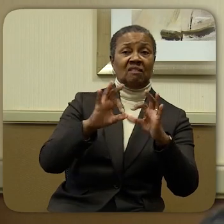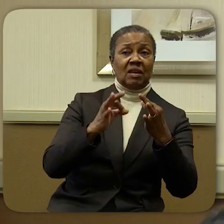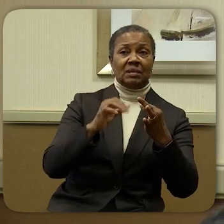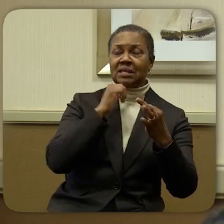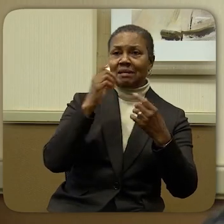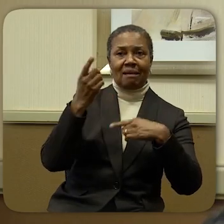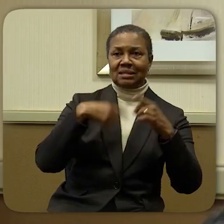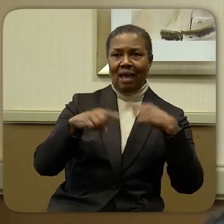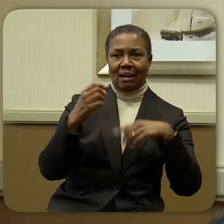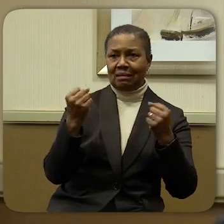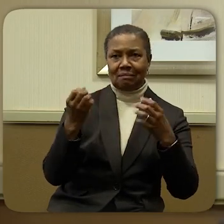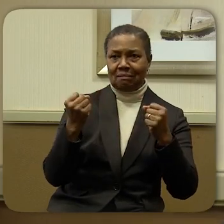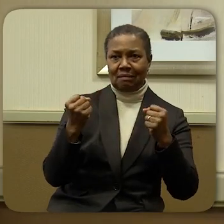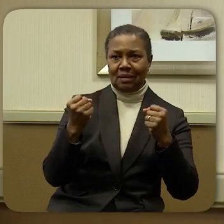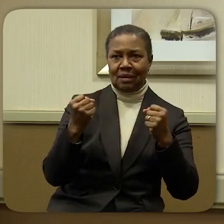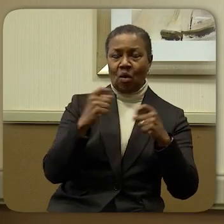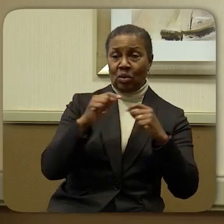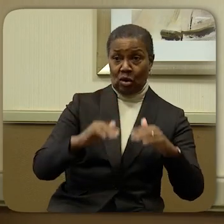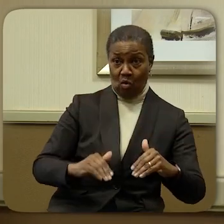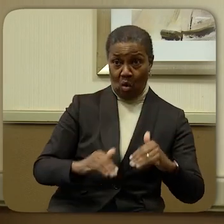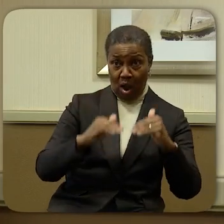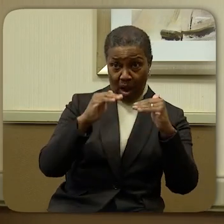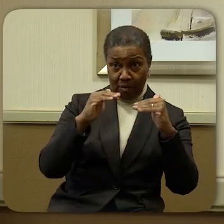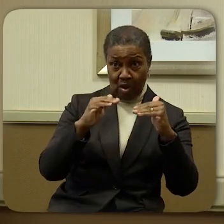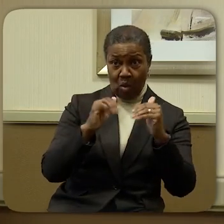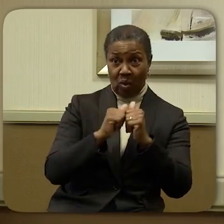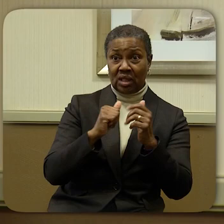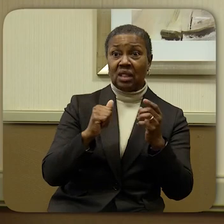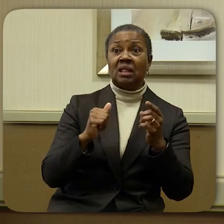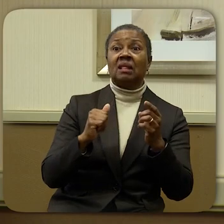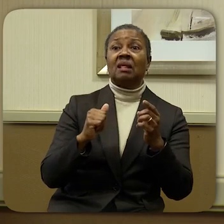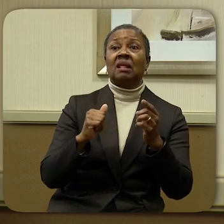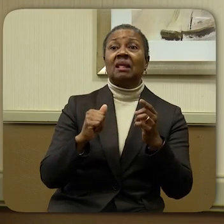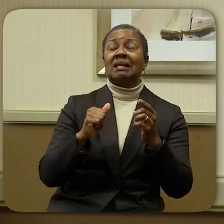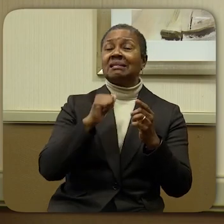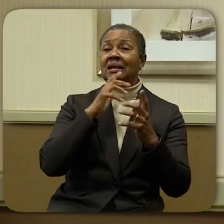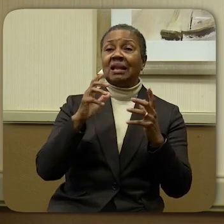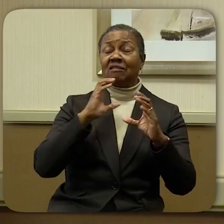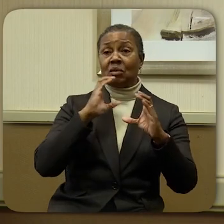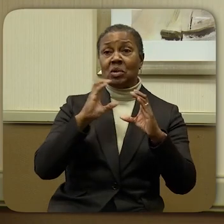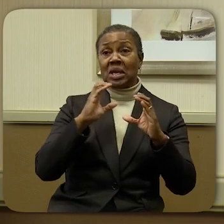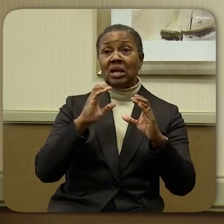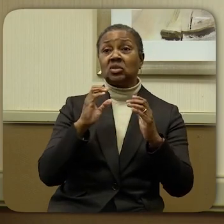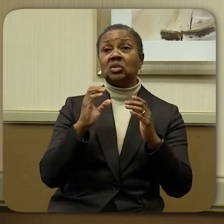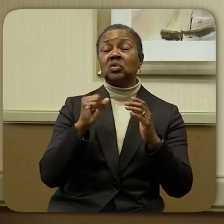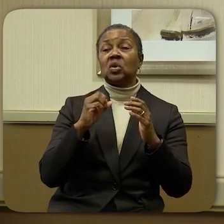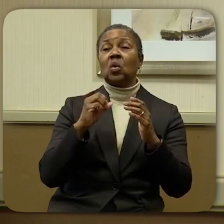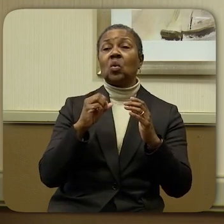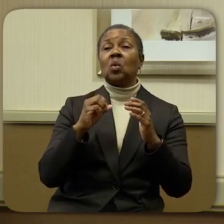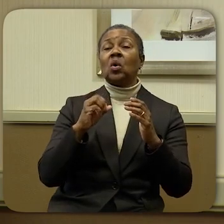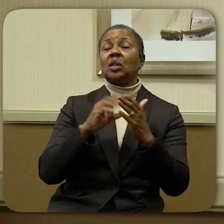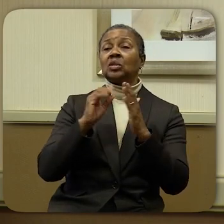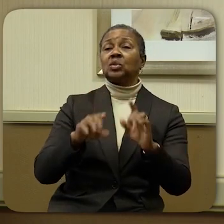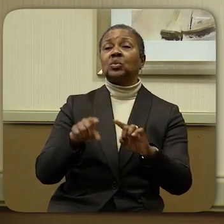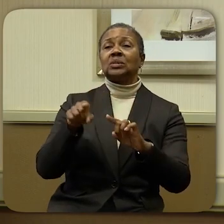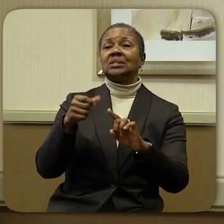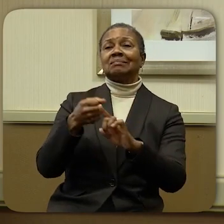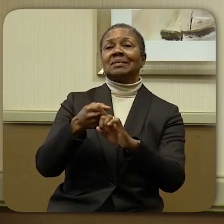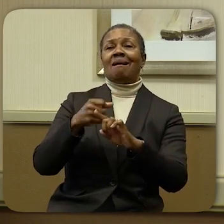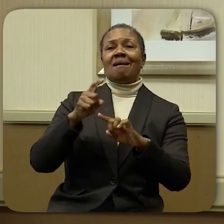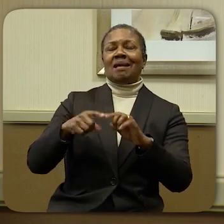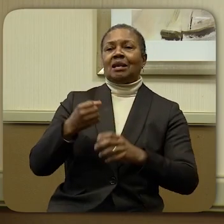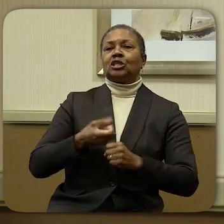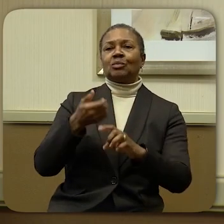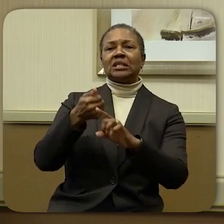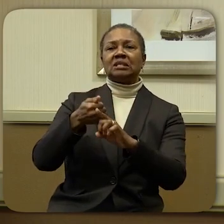not signing, so they're growing up with not a lot of communication at all, so then they're not able to